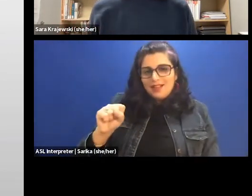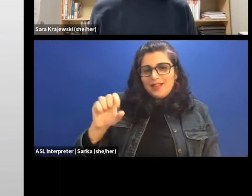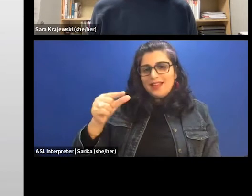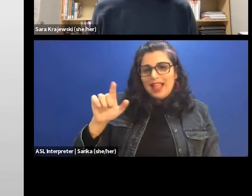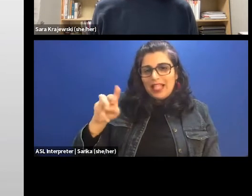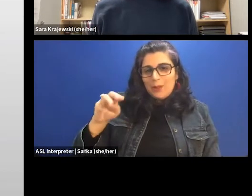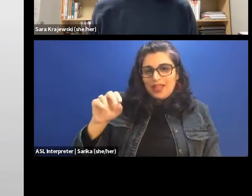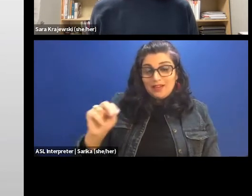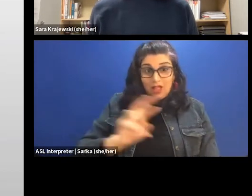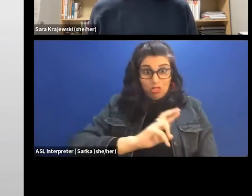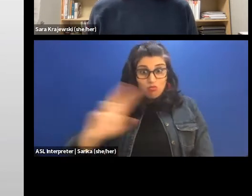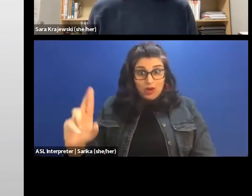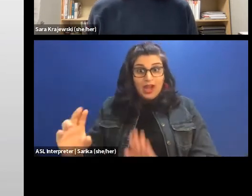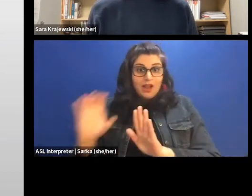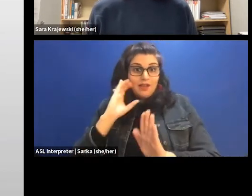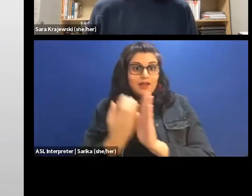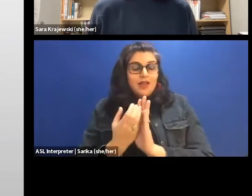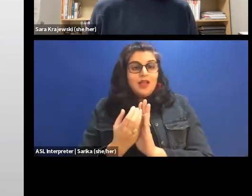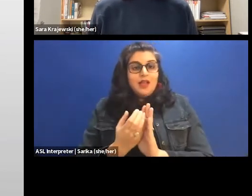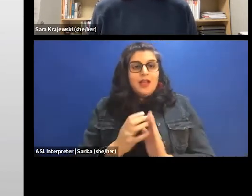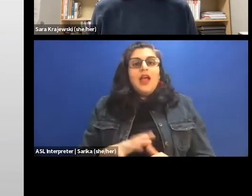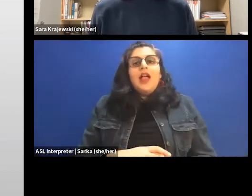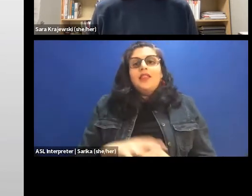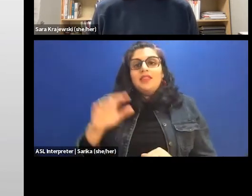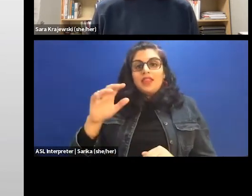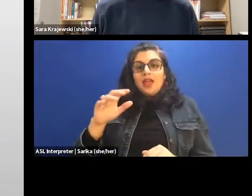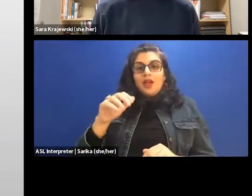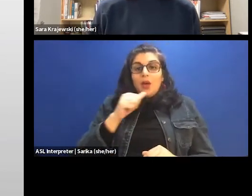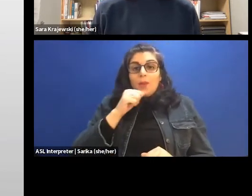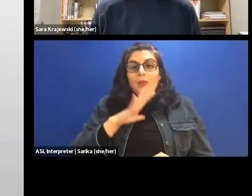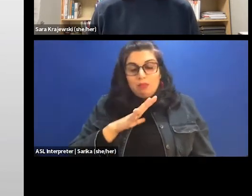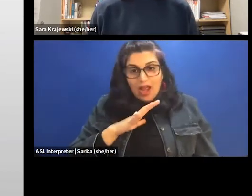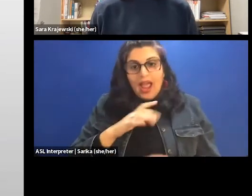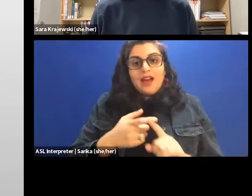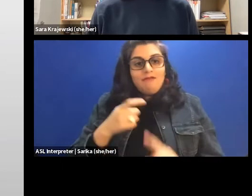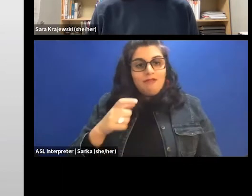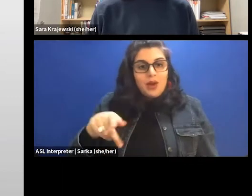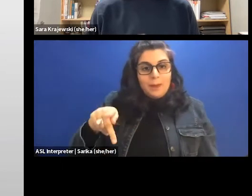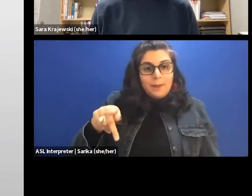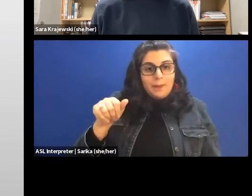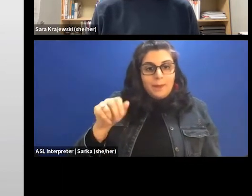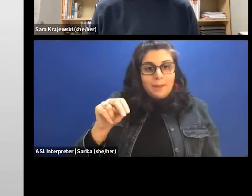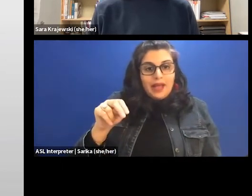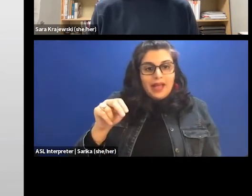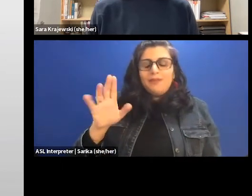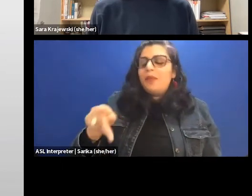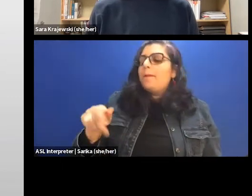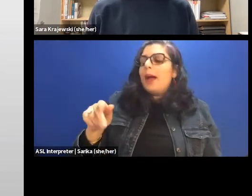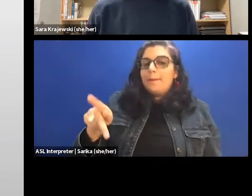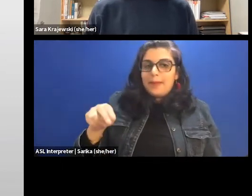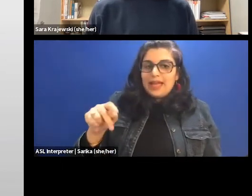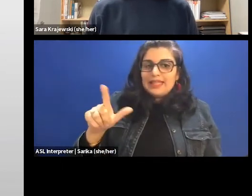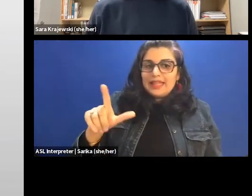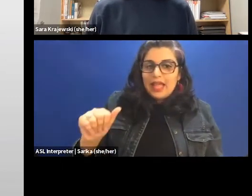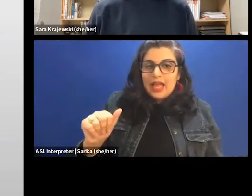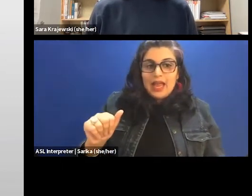In the painting on the right, The Bride from Pantla, Maria Izquierdo paints a young woman on her wedding day.